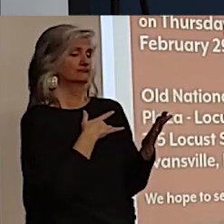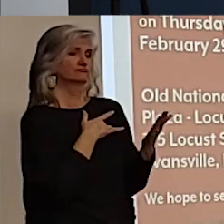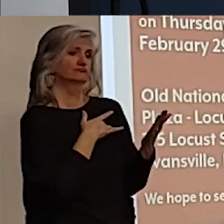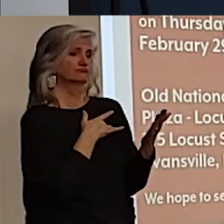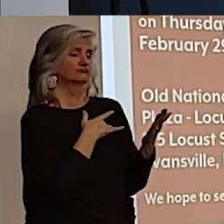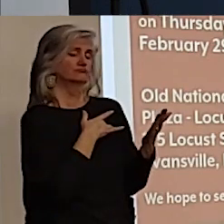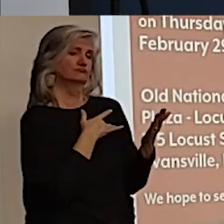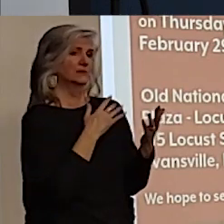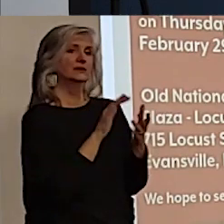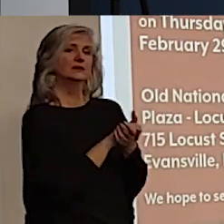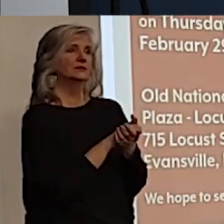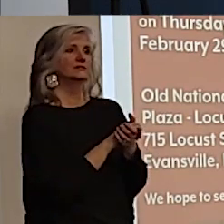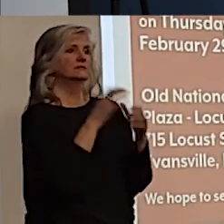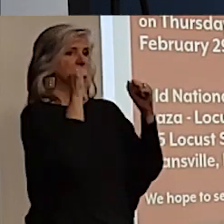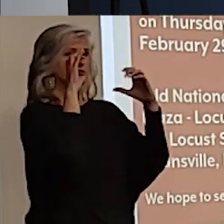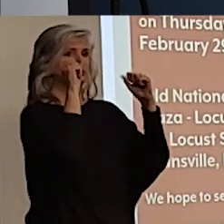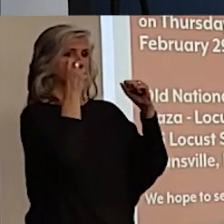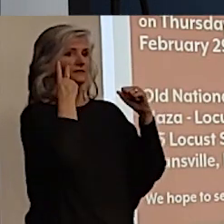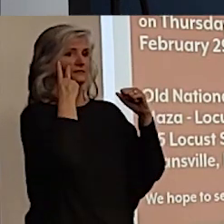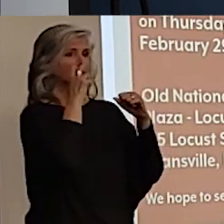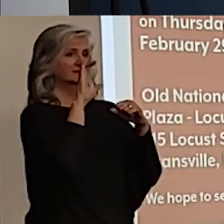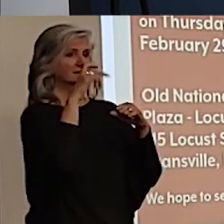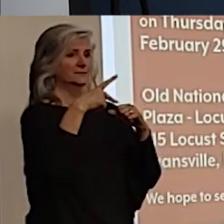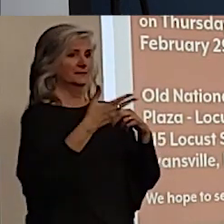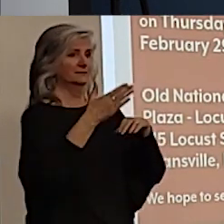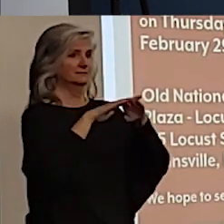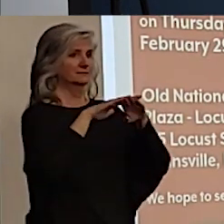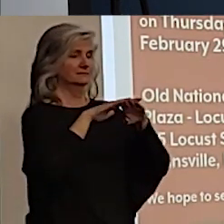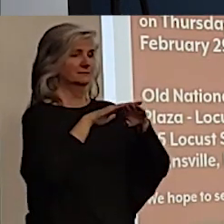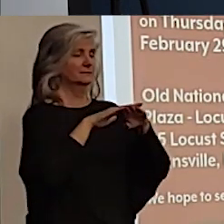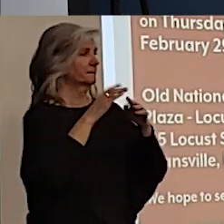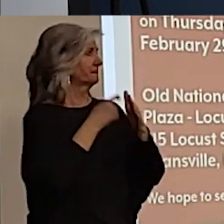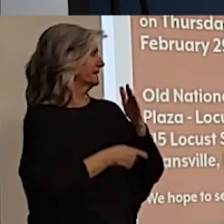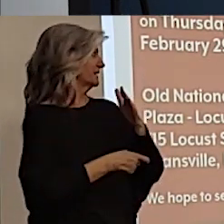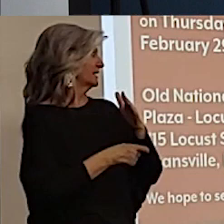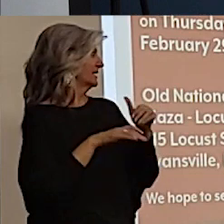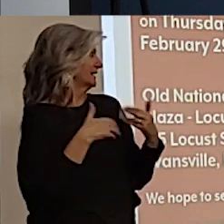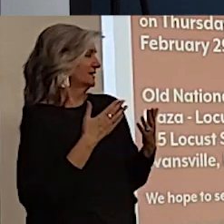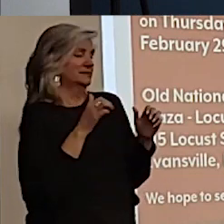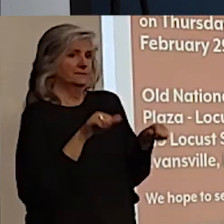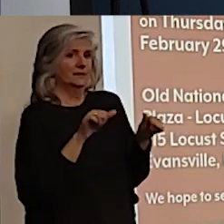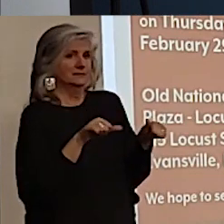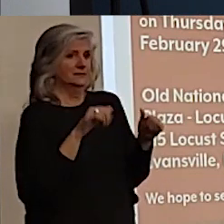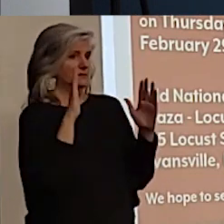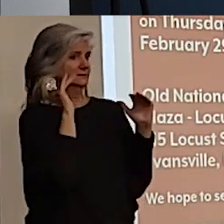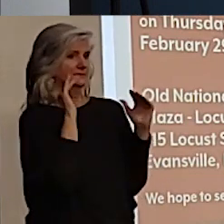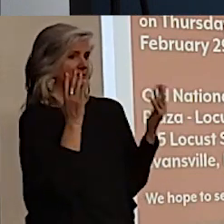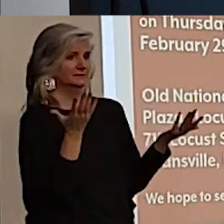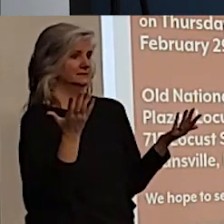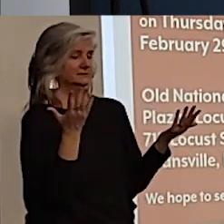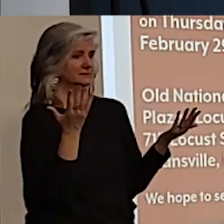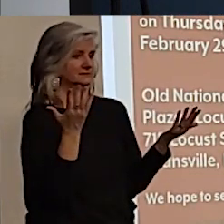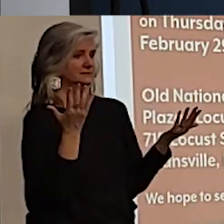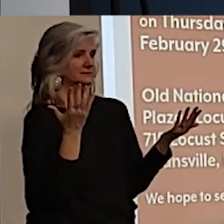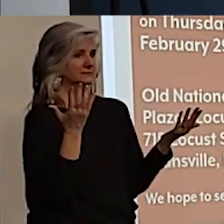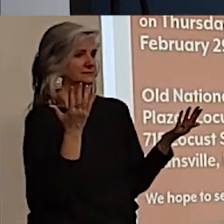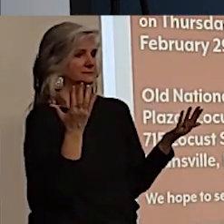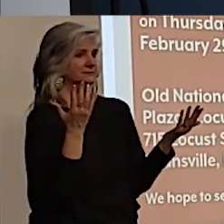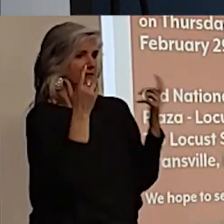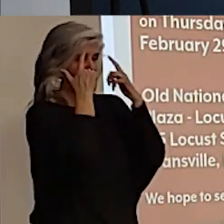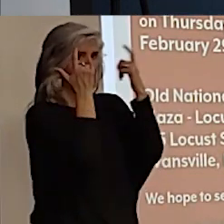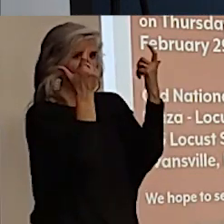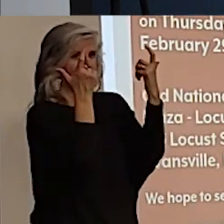shocked. We were shocked when we saw the CenterPoint rate increase. Going, how can they possibly expect the